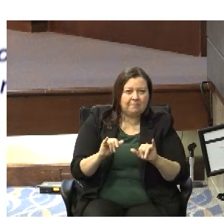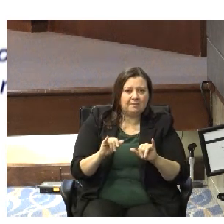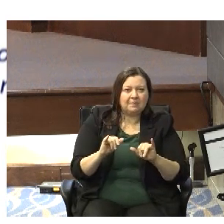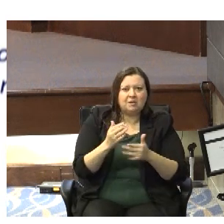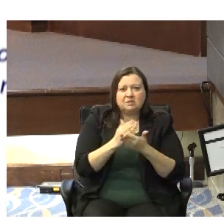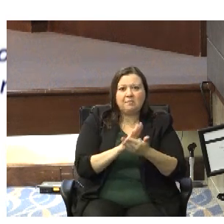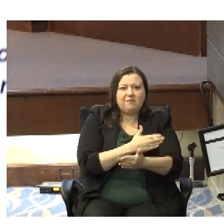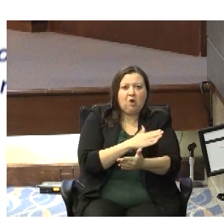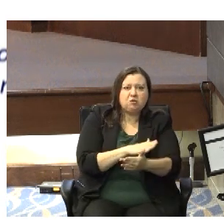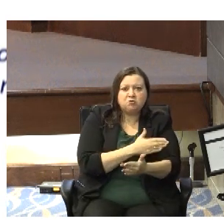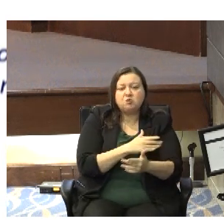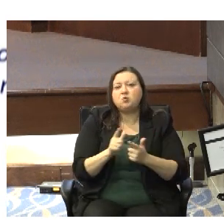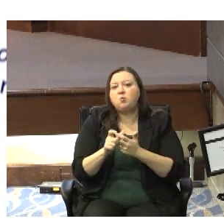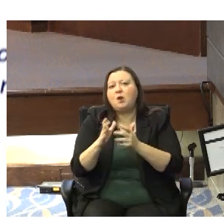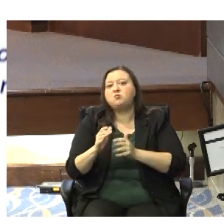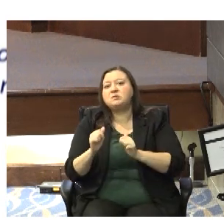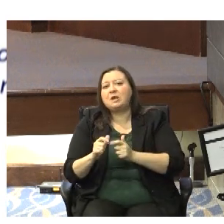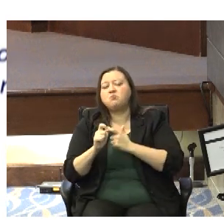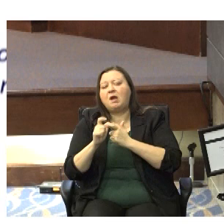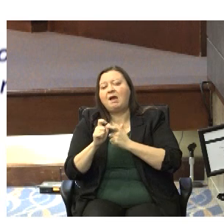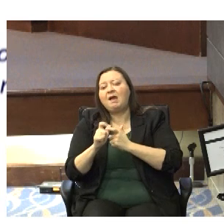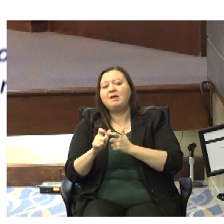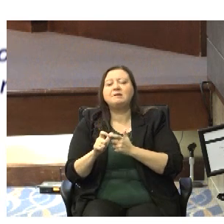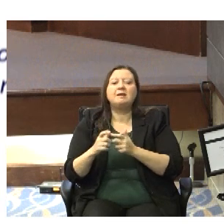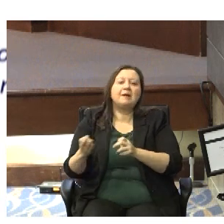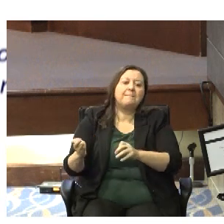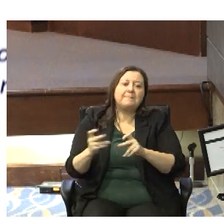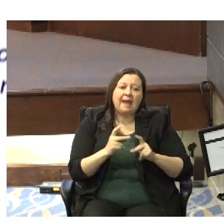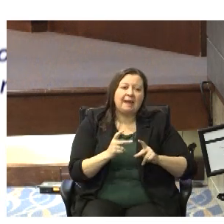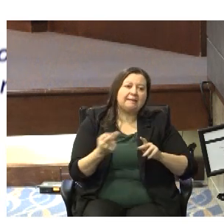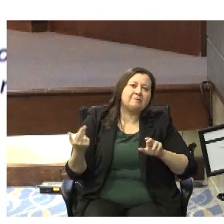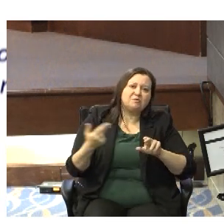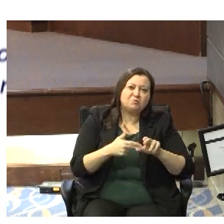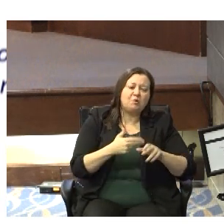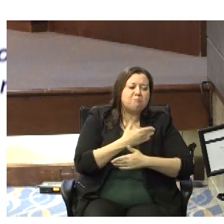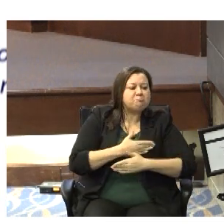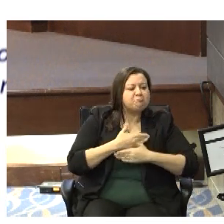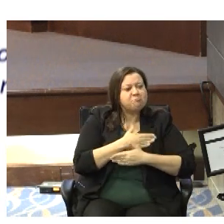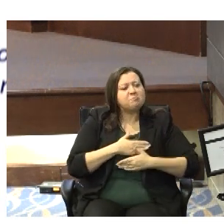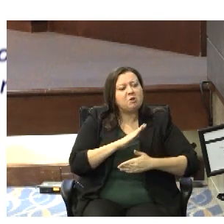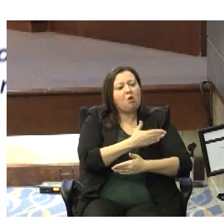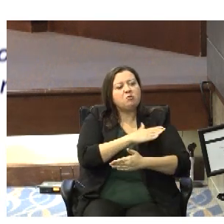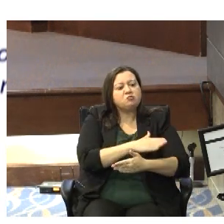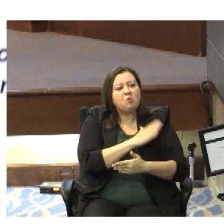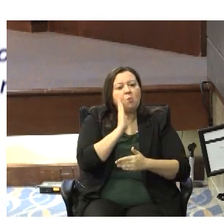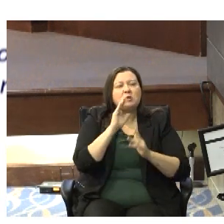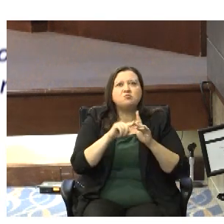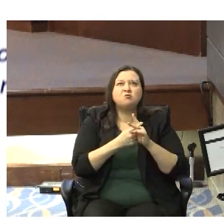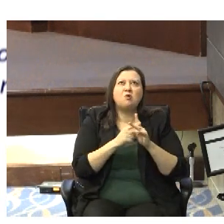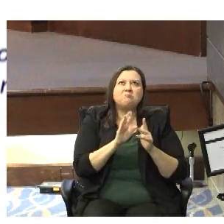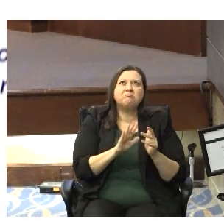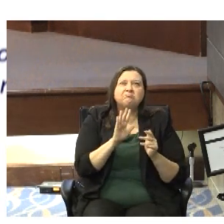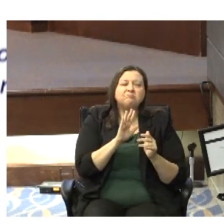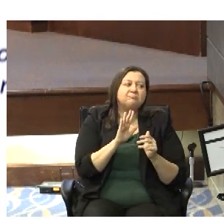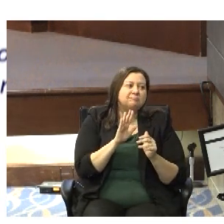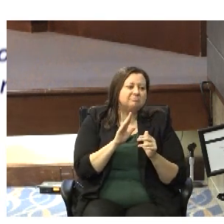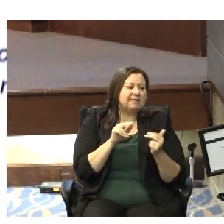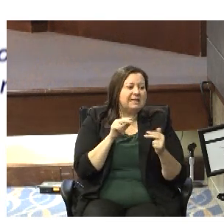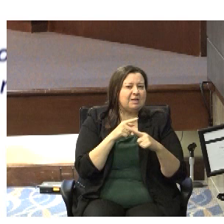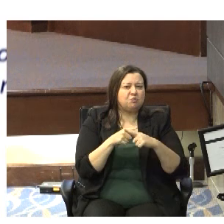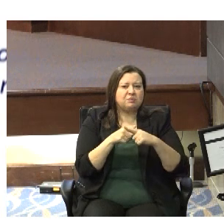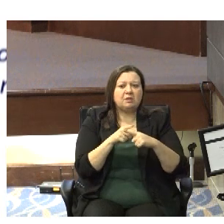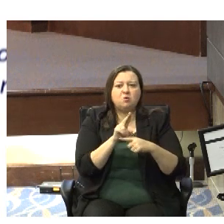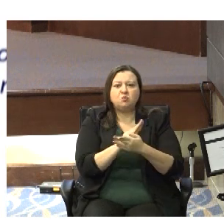our concerts, so runners will be able to run, come back, enjoy the concert. They'll be starting out at the intersection